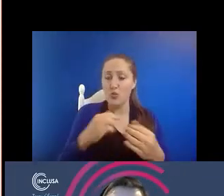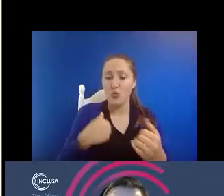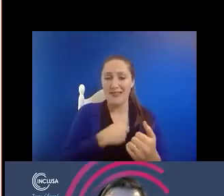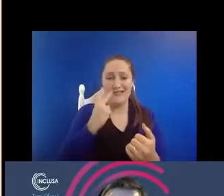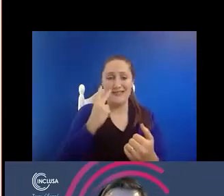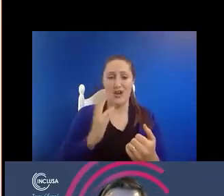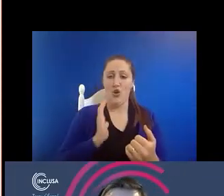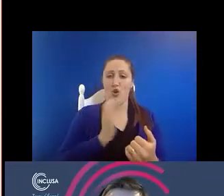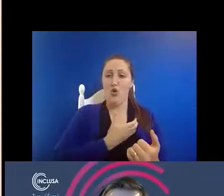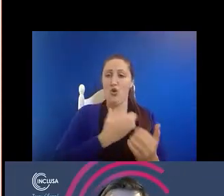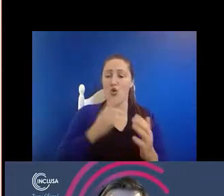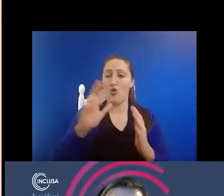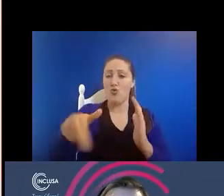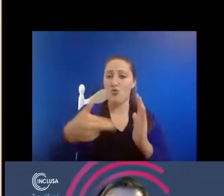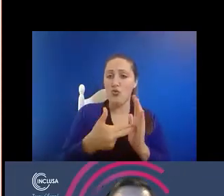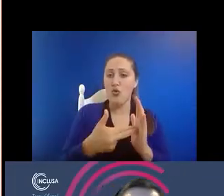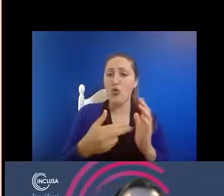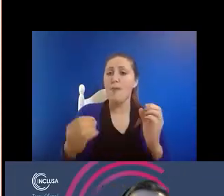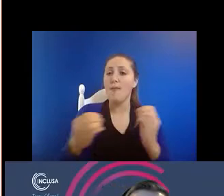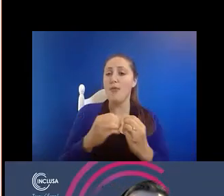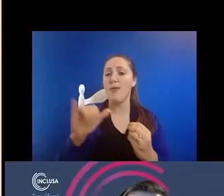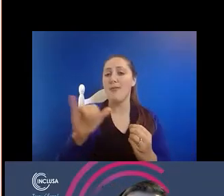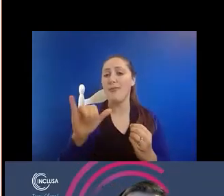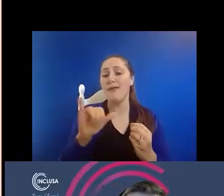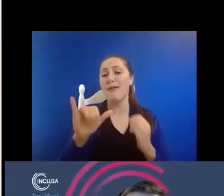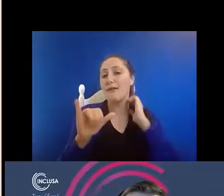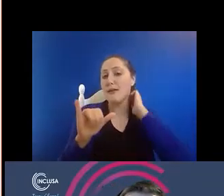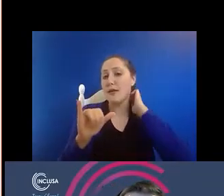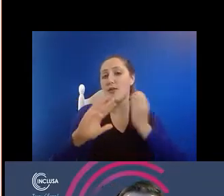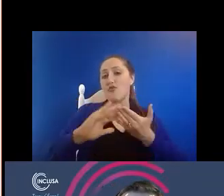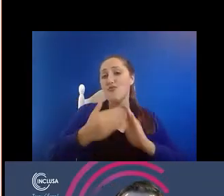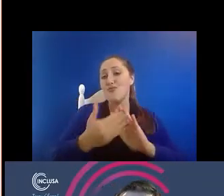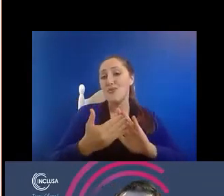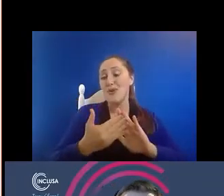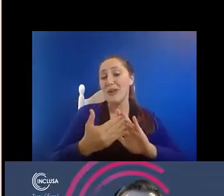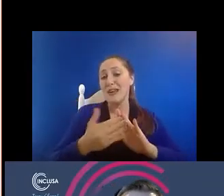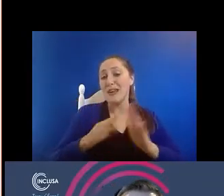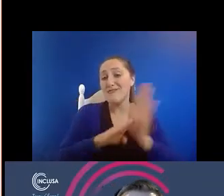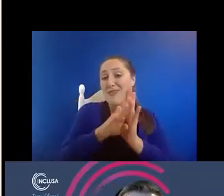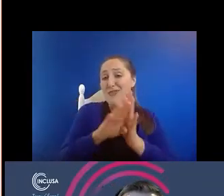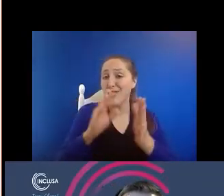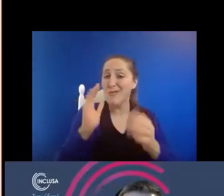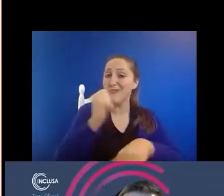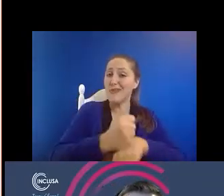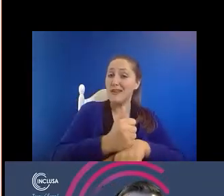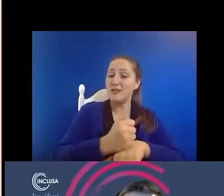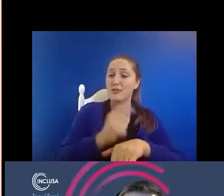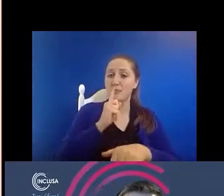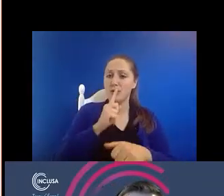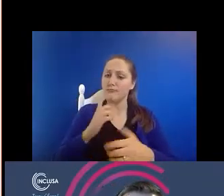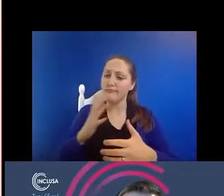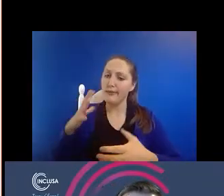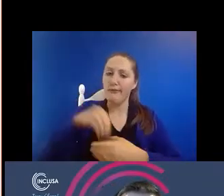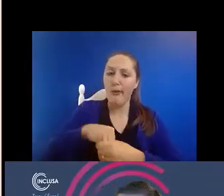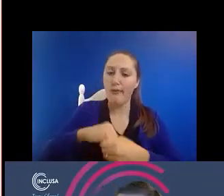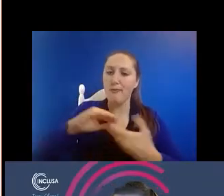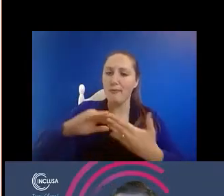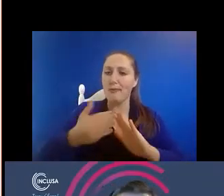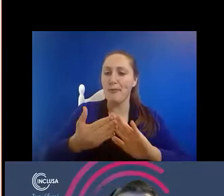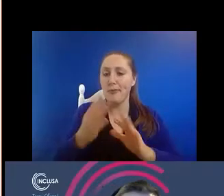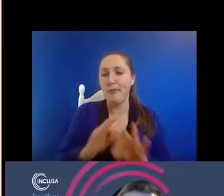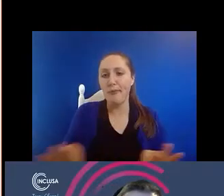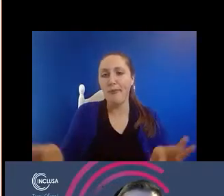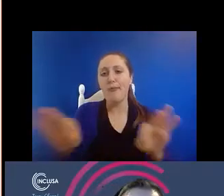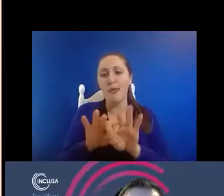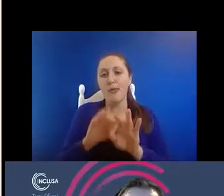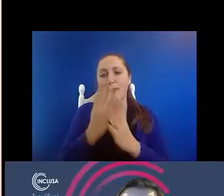really more around asset-based community development and engagement in our communities as our key foundation for what